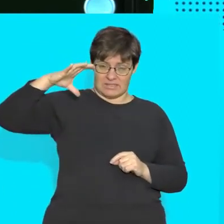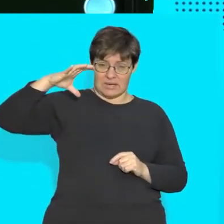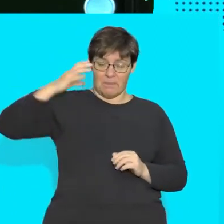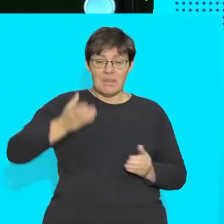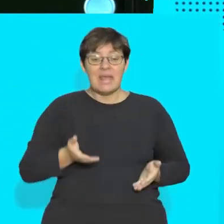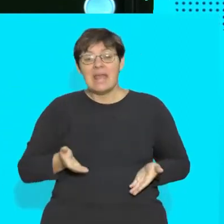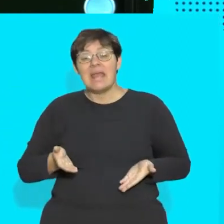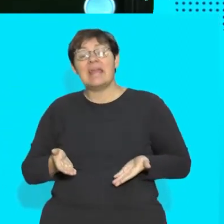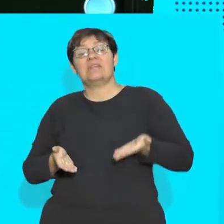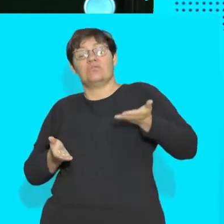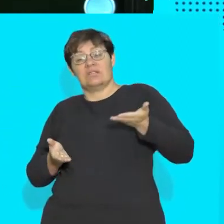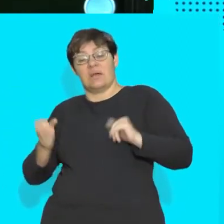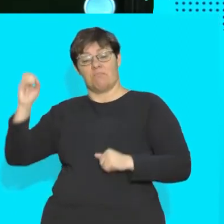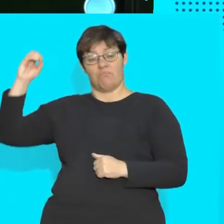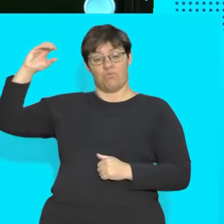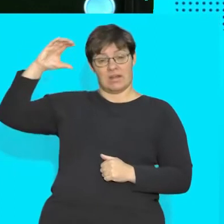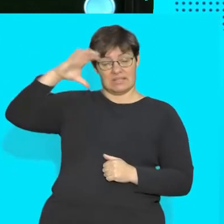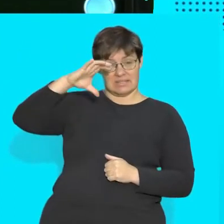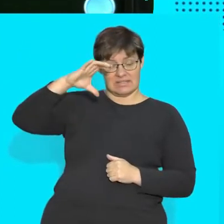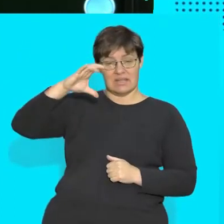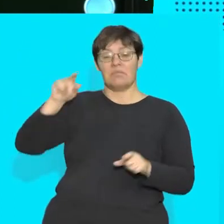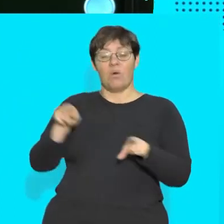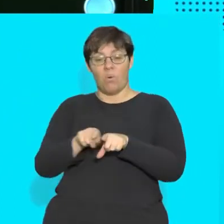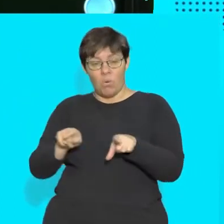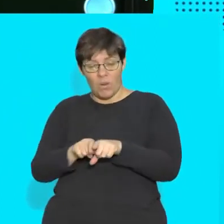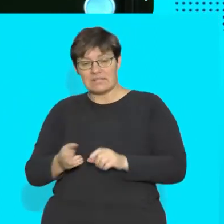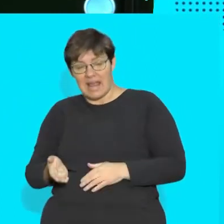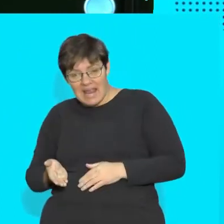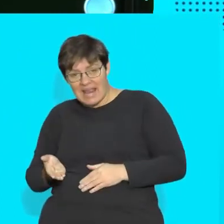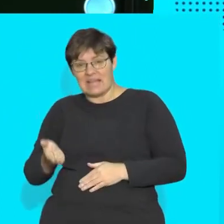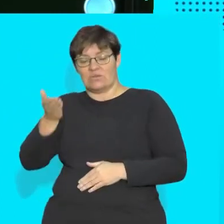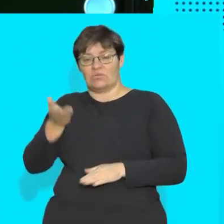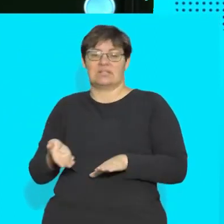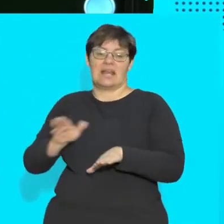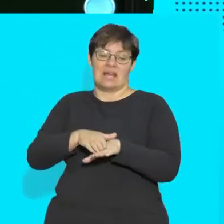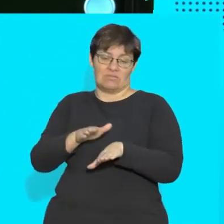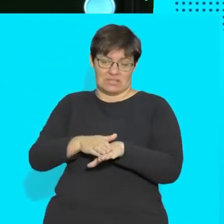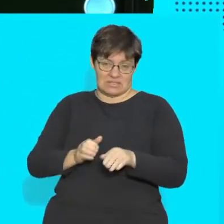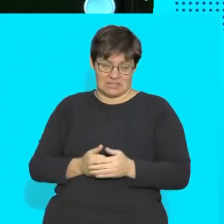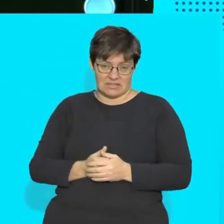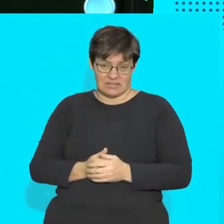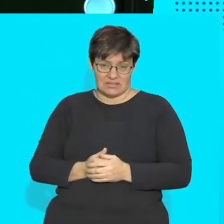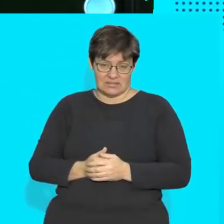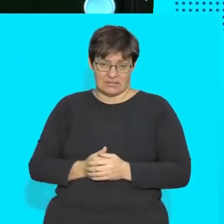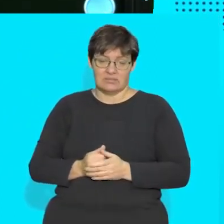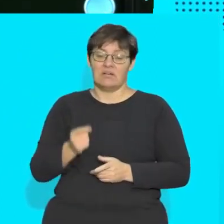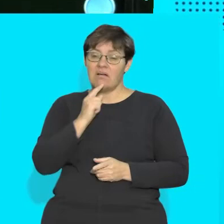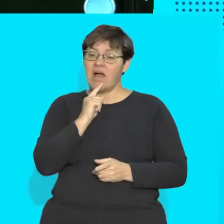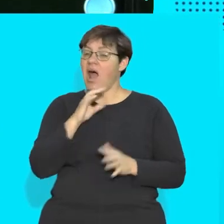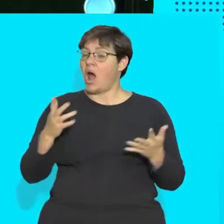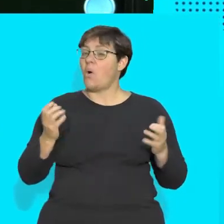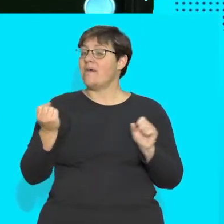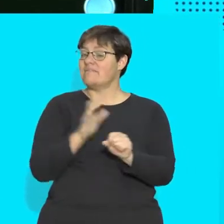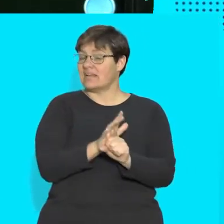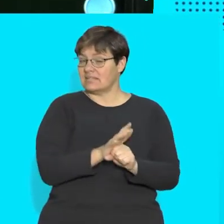I increase the brightness, I always increase the current. So how will